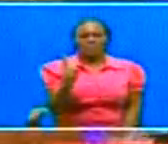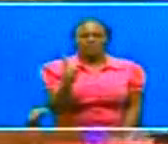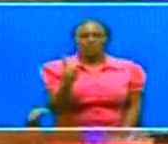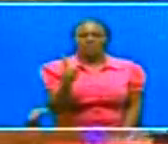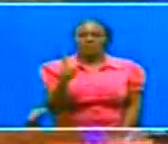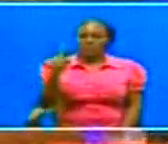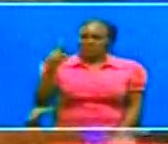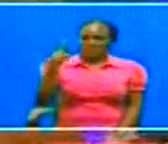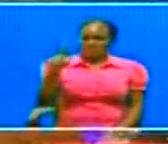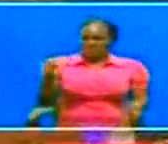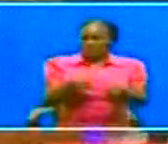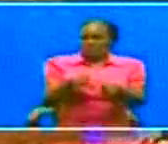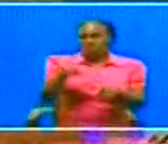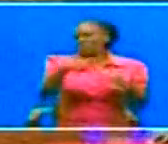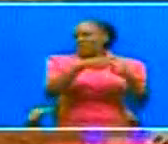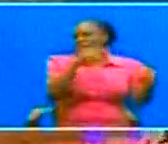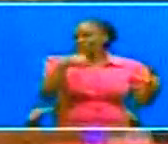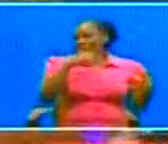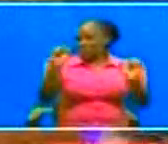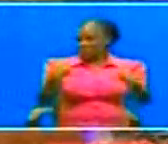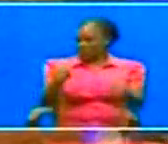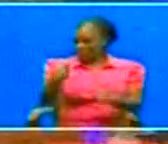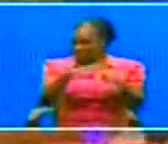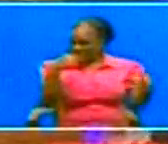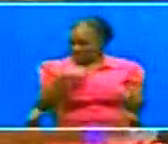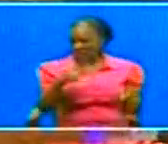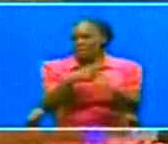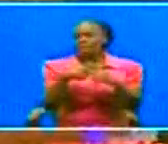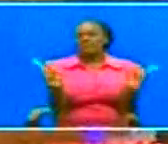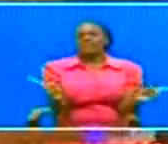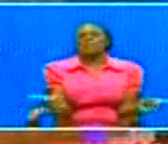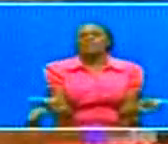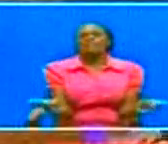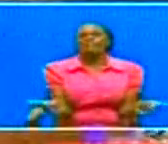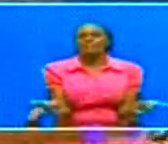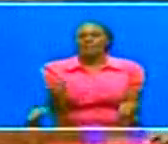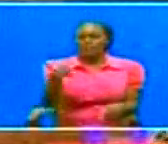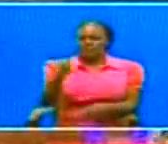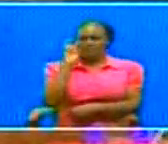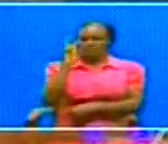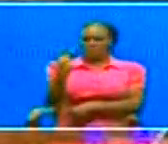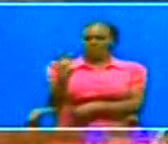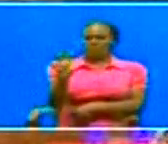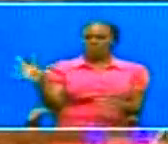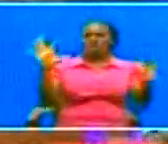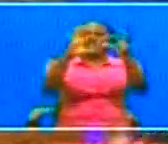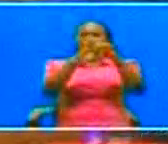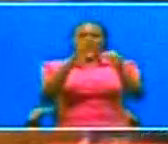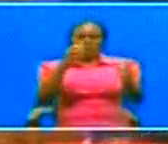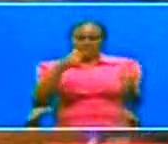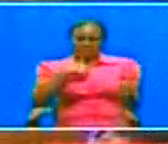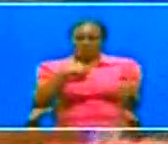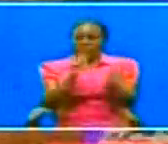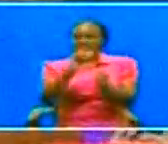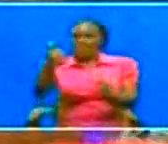And he will kill me for saying that if ever sees that. But anyway, he hooked me up with Dallas